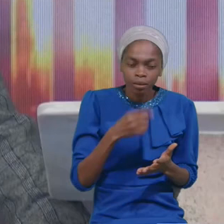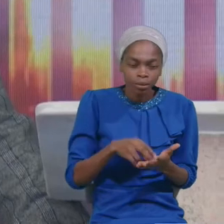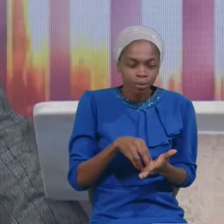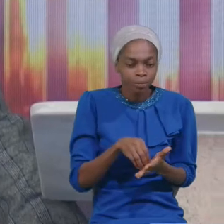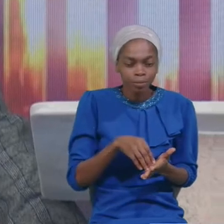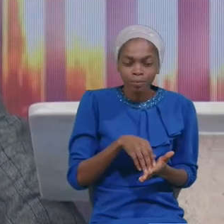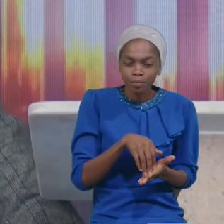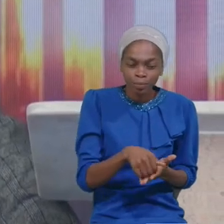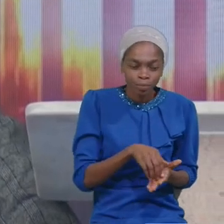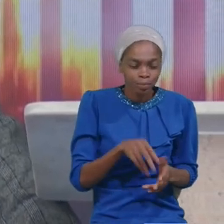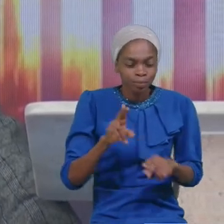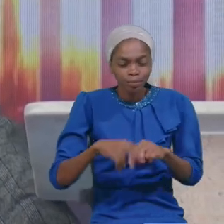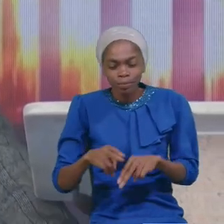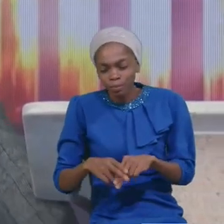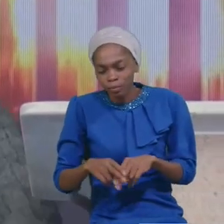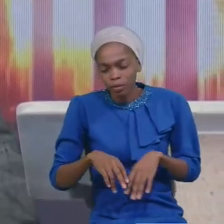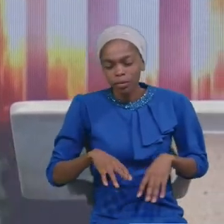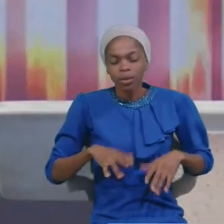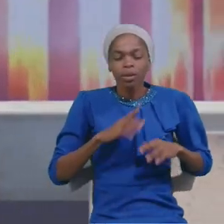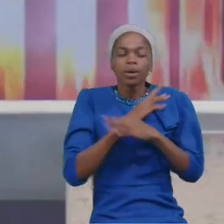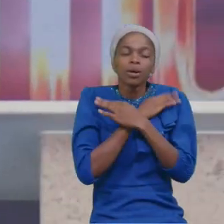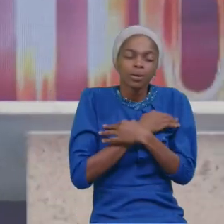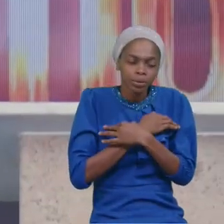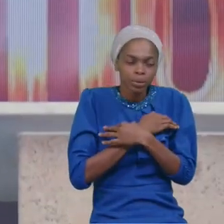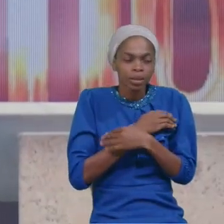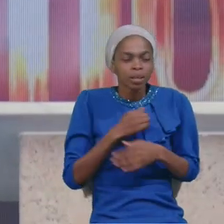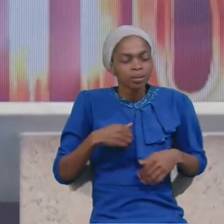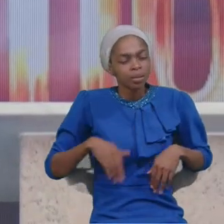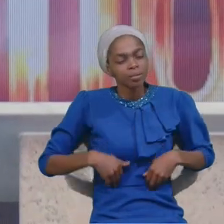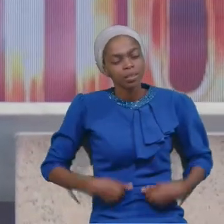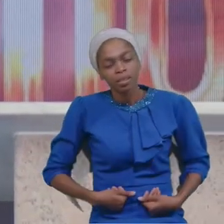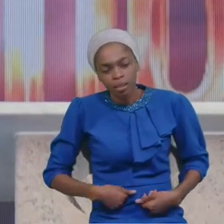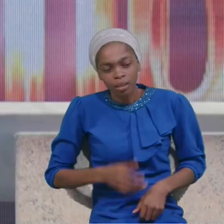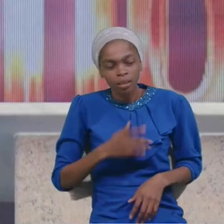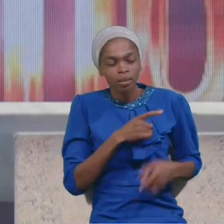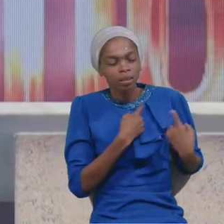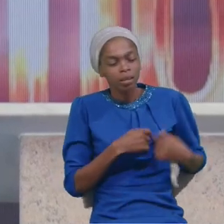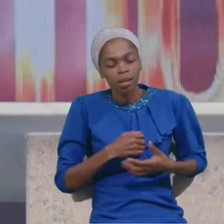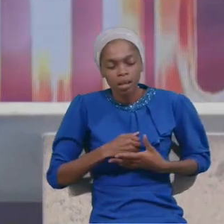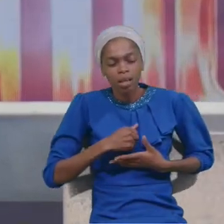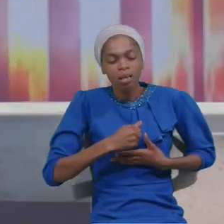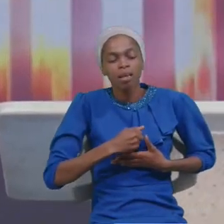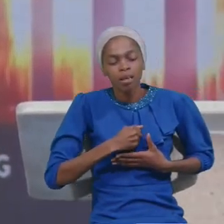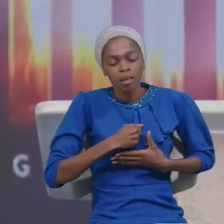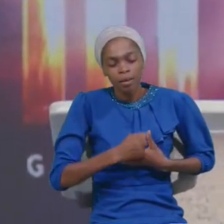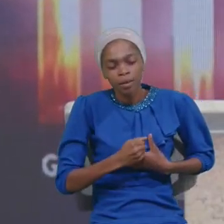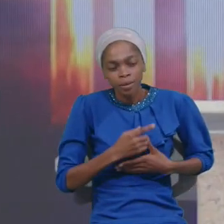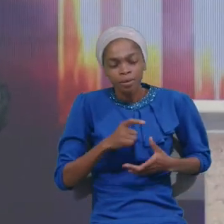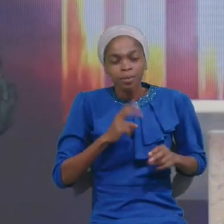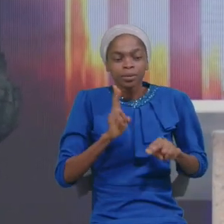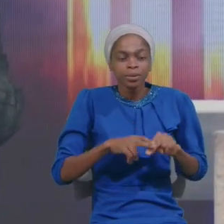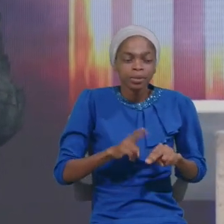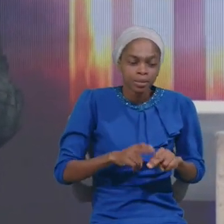almost jumping out. I want to sit down somewhere. If you're like that today, and you are here, I pray the